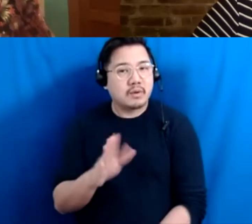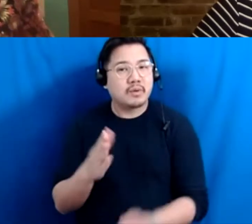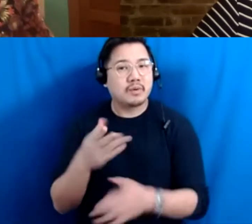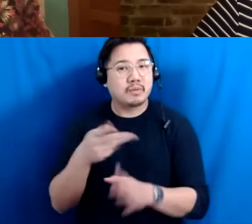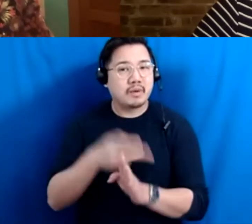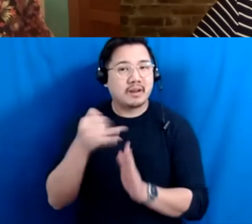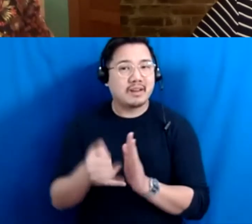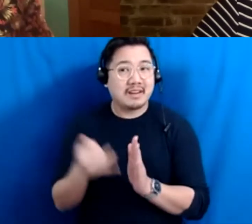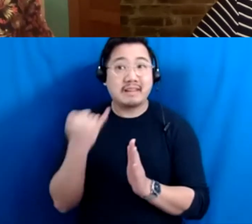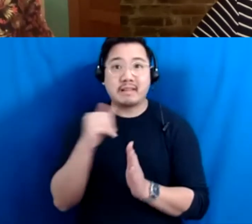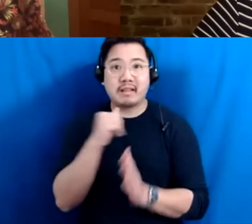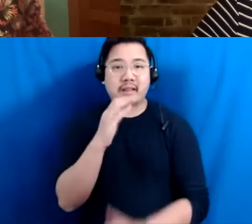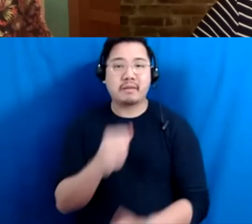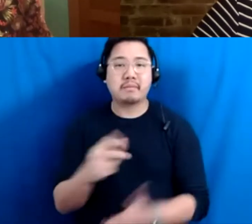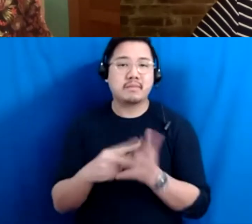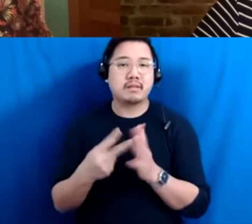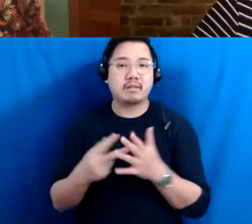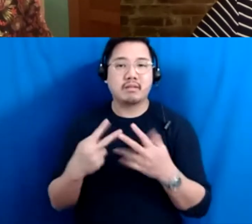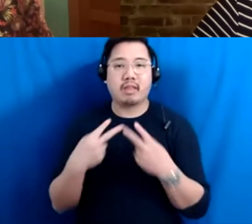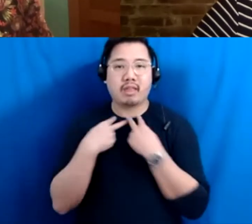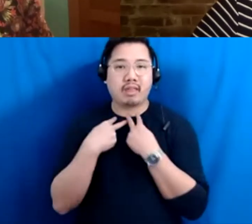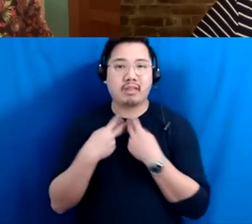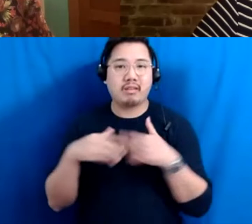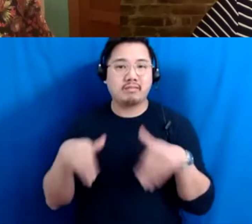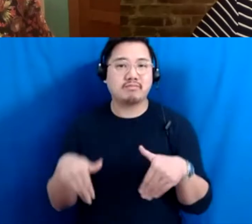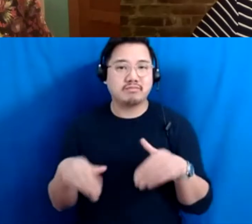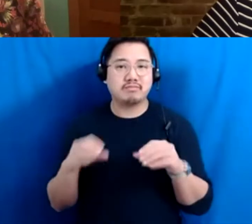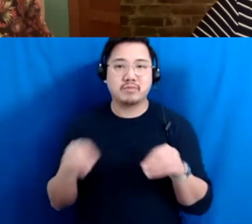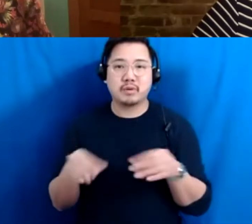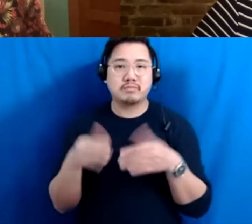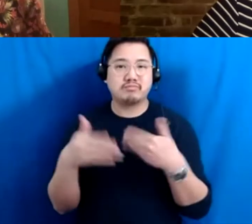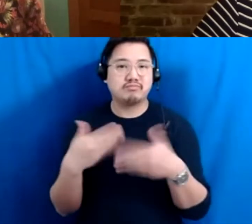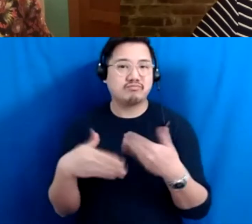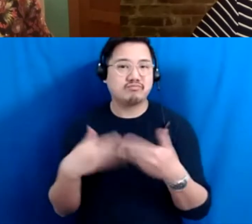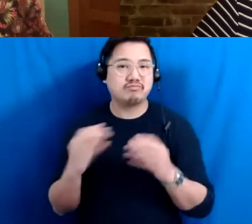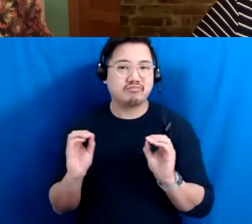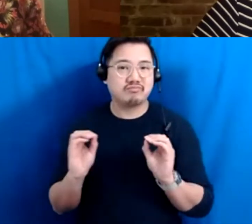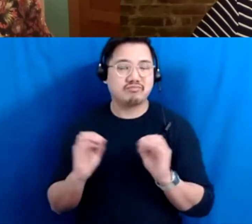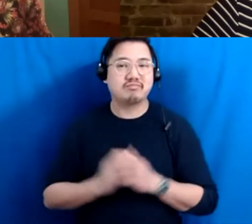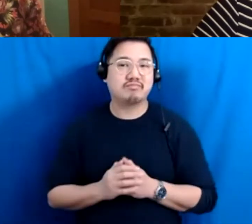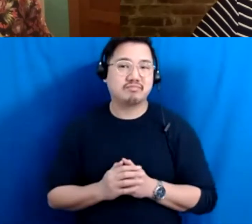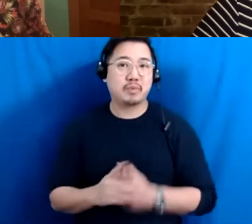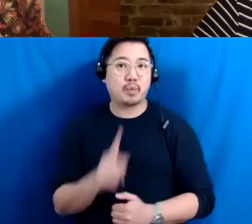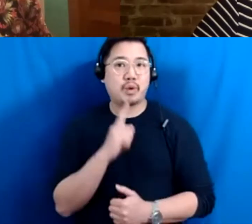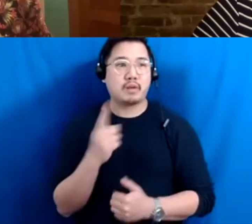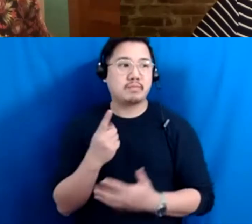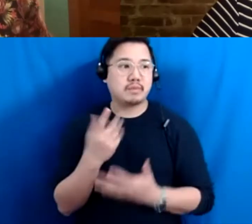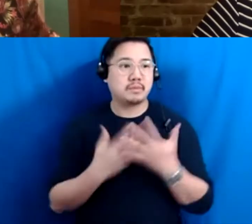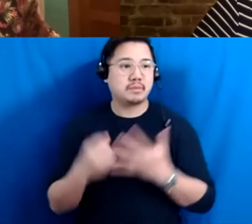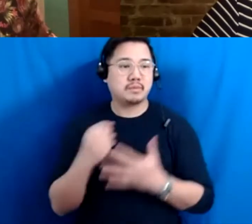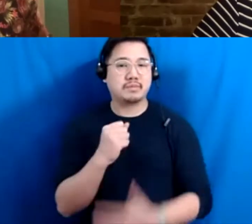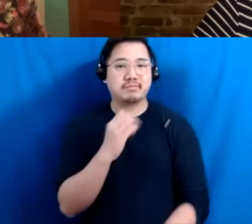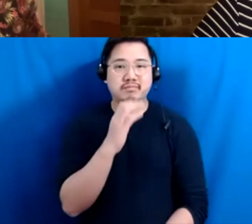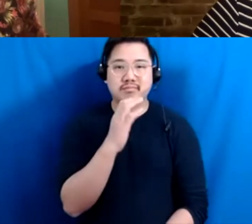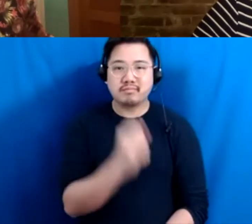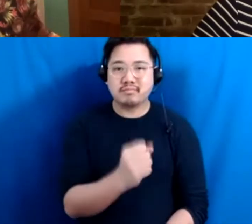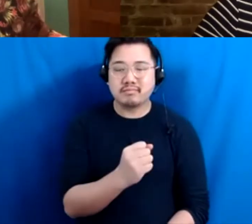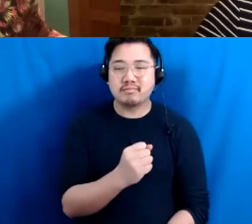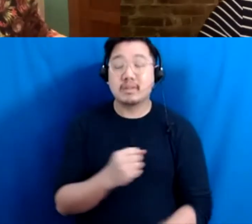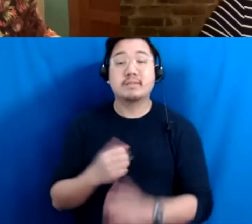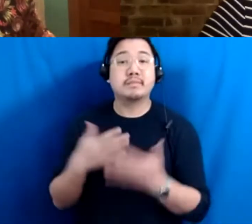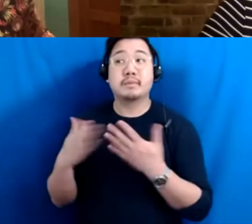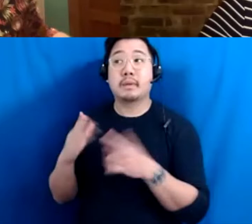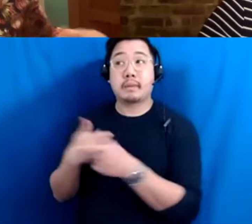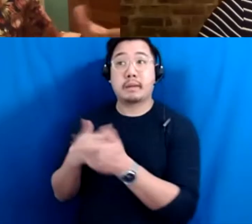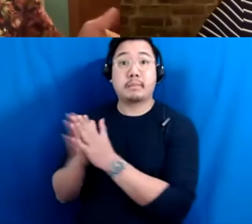anywhere. And so it was my primary interest, and I sort of gave up reading it, and then